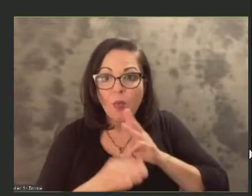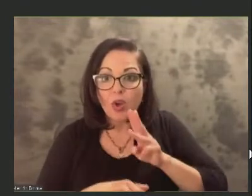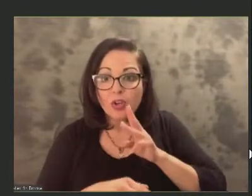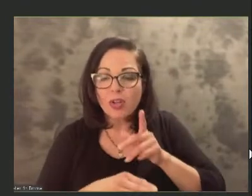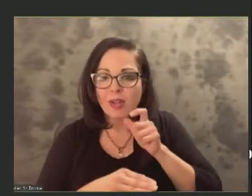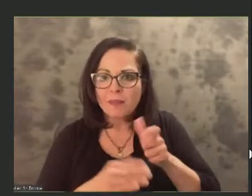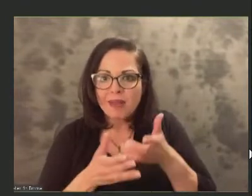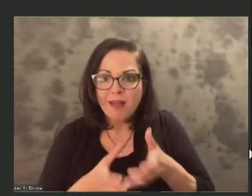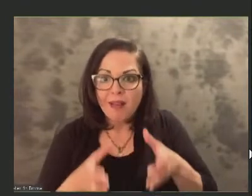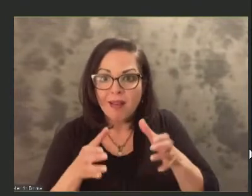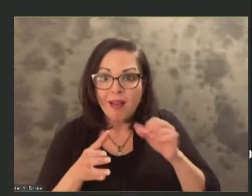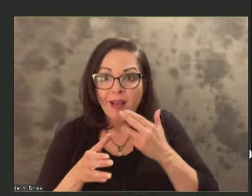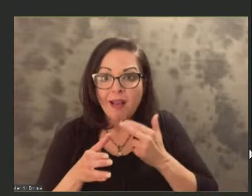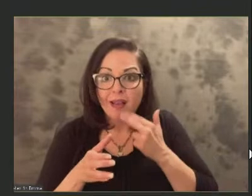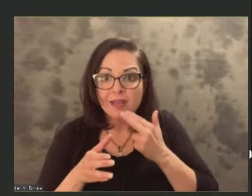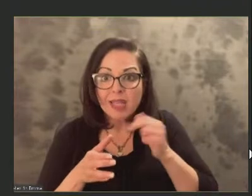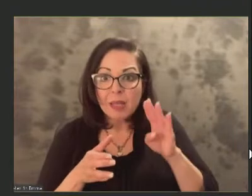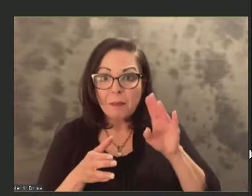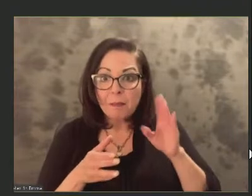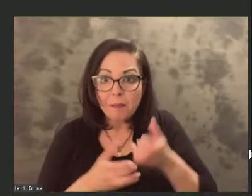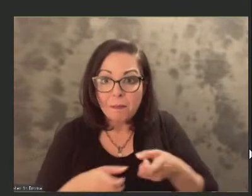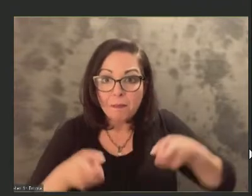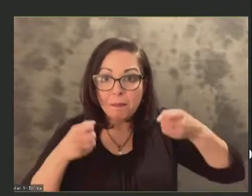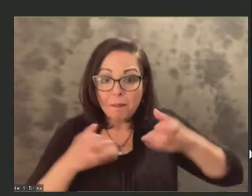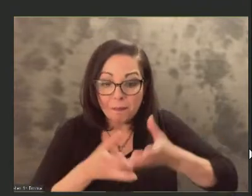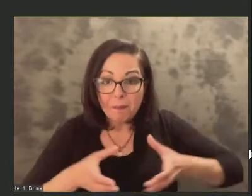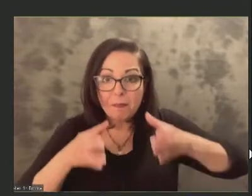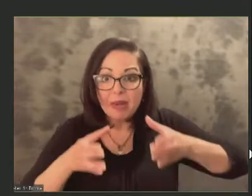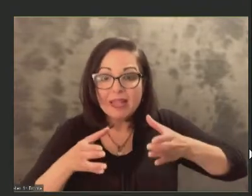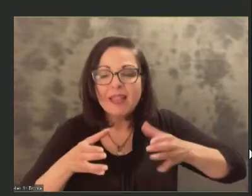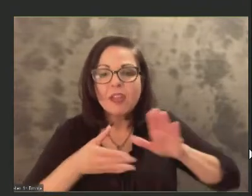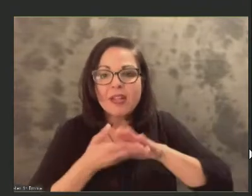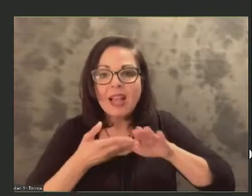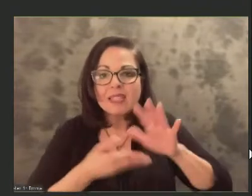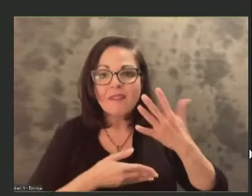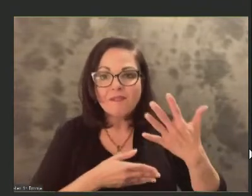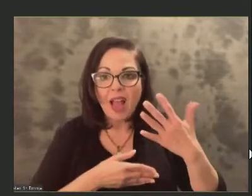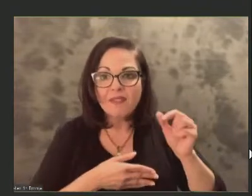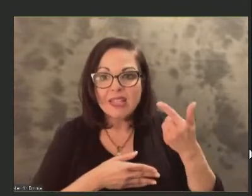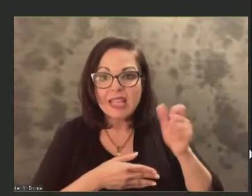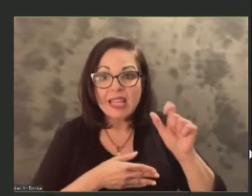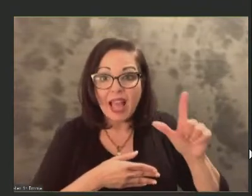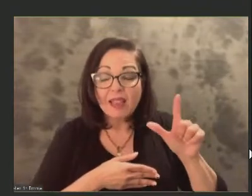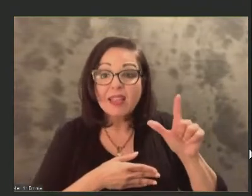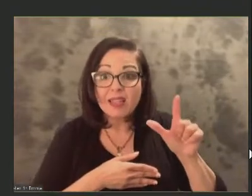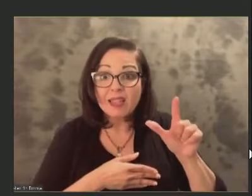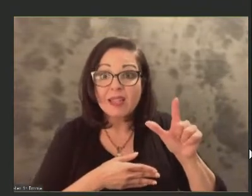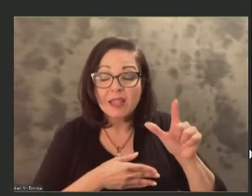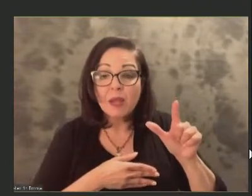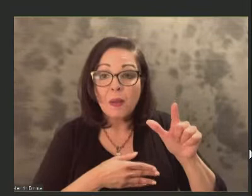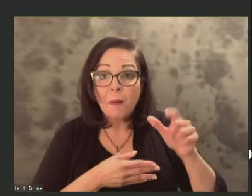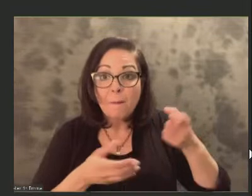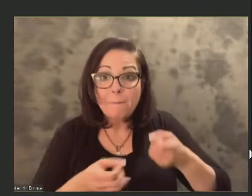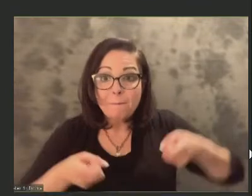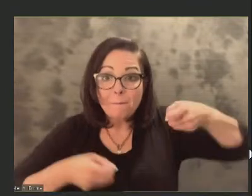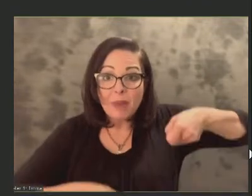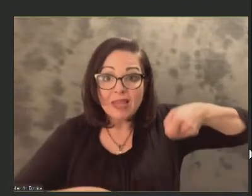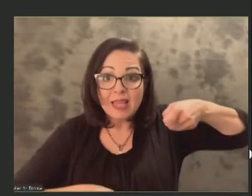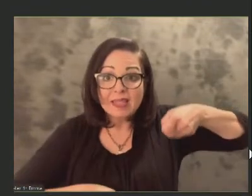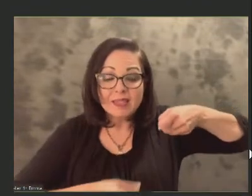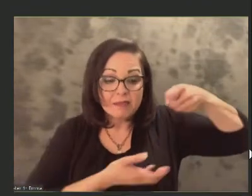know what honey buckets are, they're a nice little 5-gallon bucket in your house that you get to dispose of all